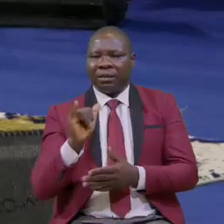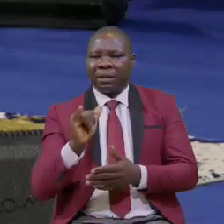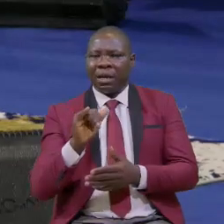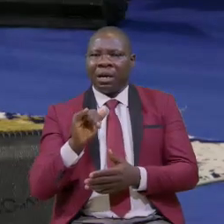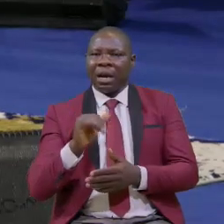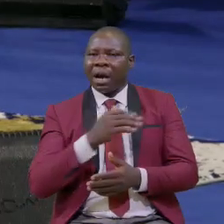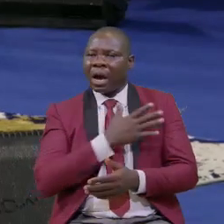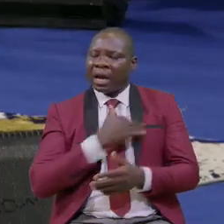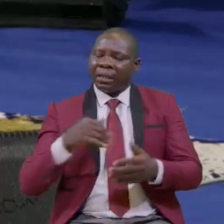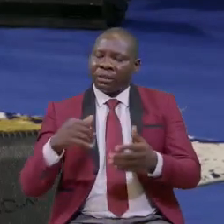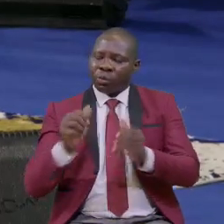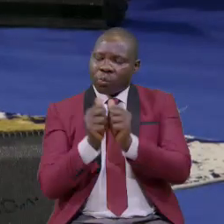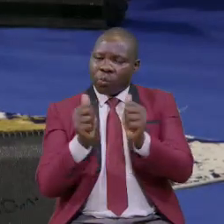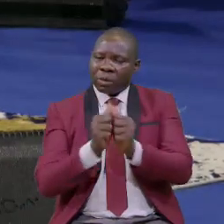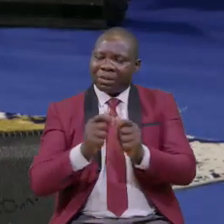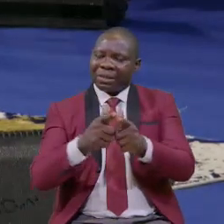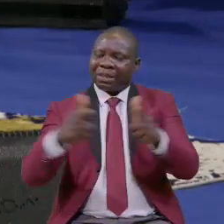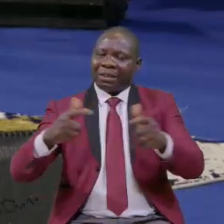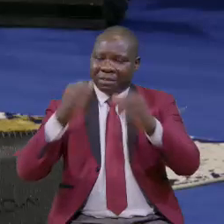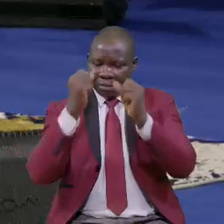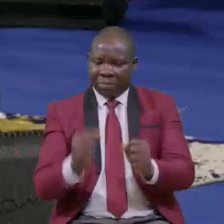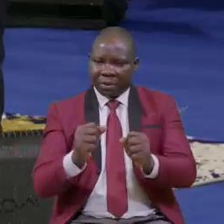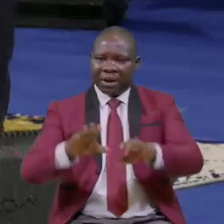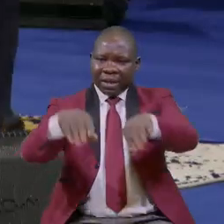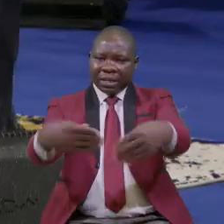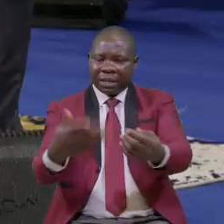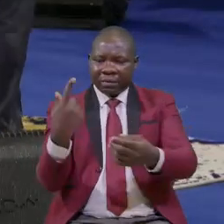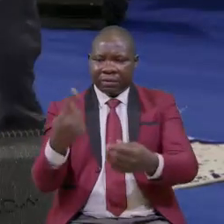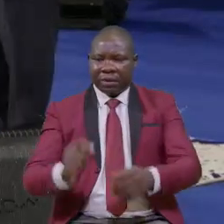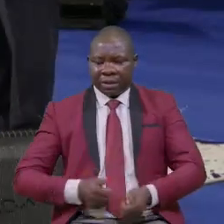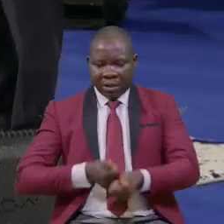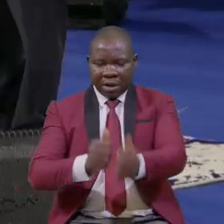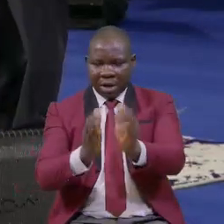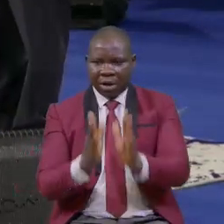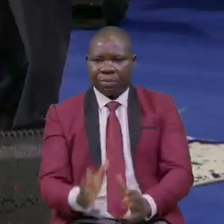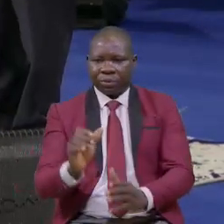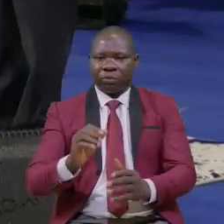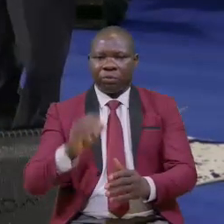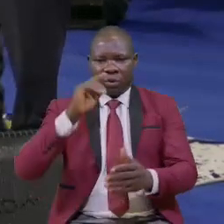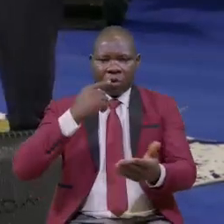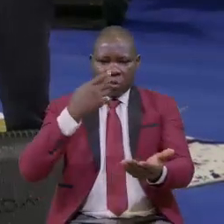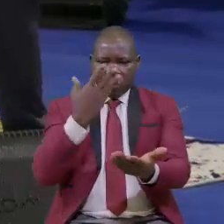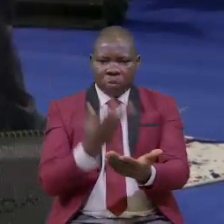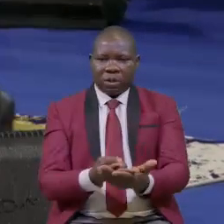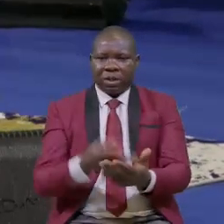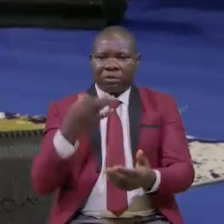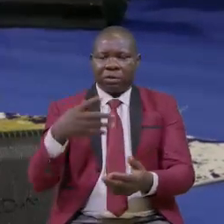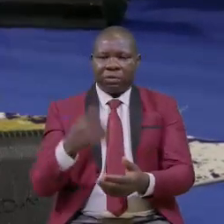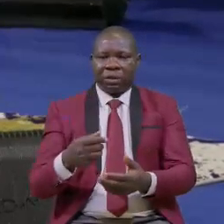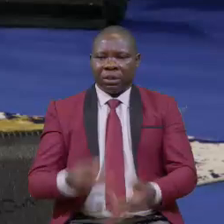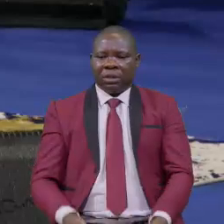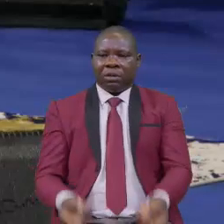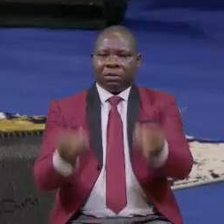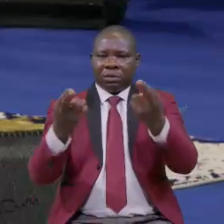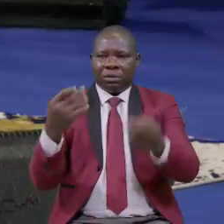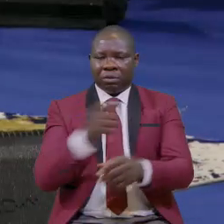great power gave the apostles witness of the resurrection of the Lord Jesus.